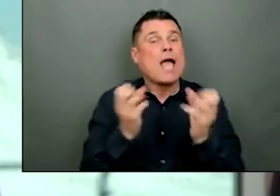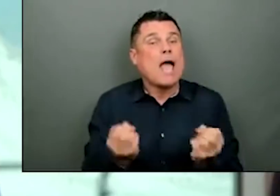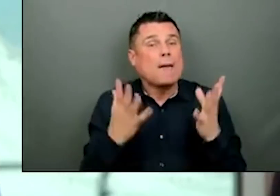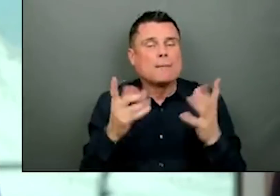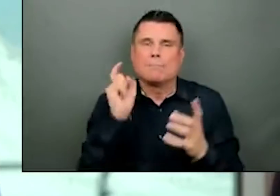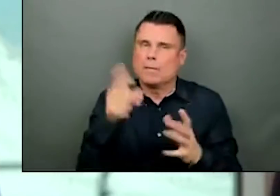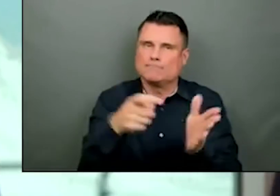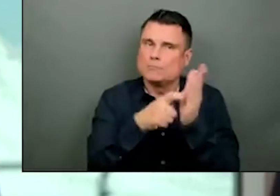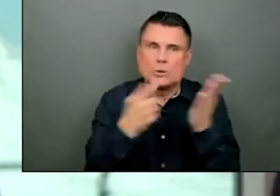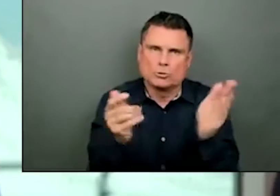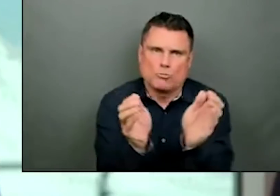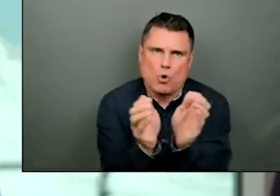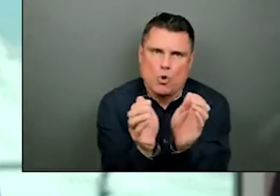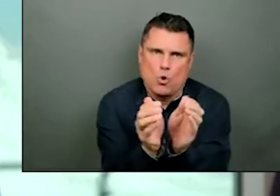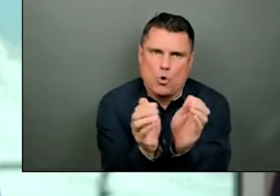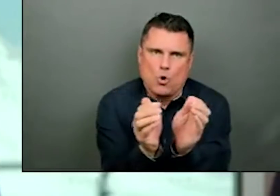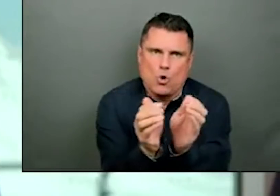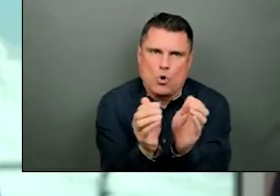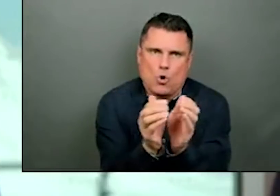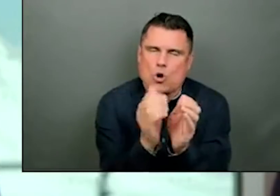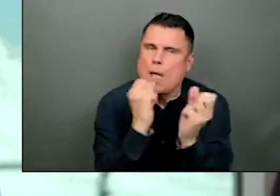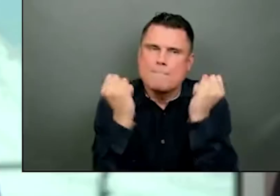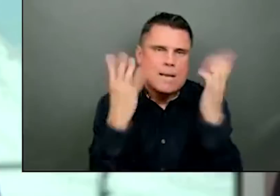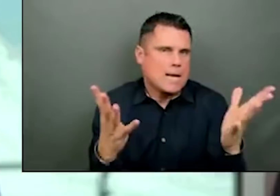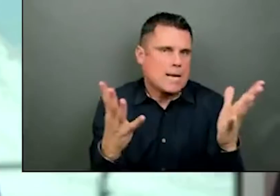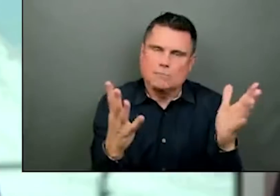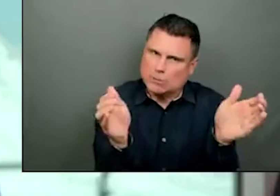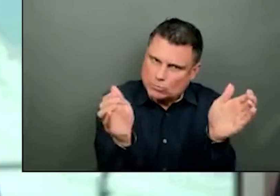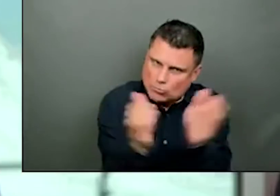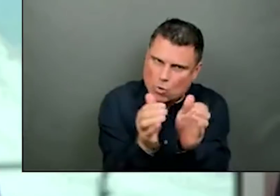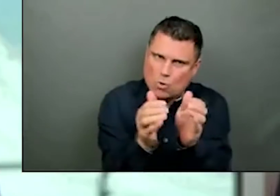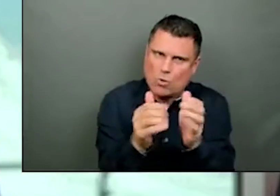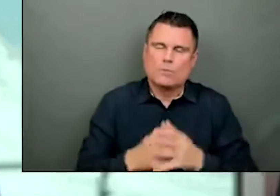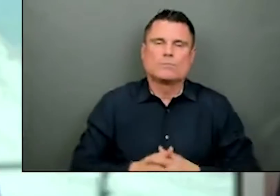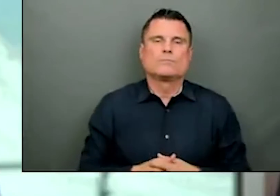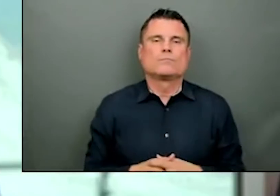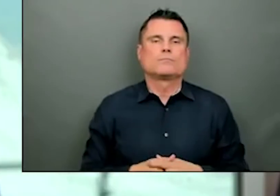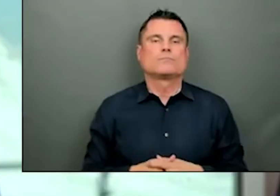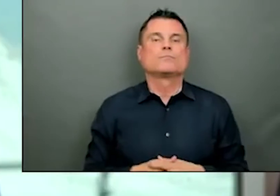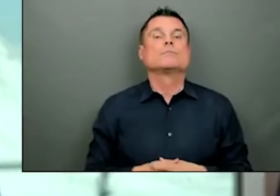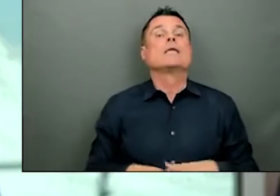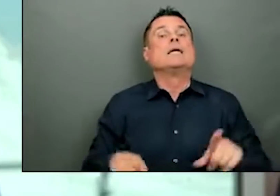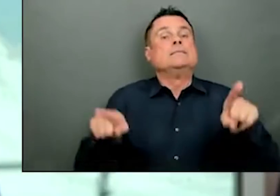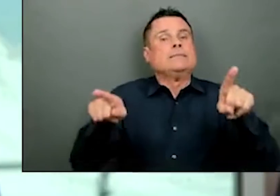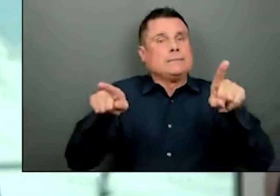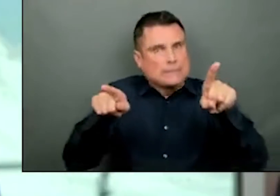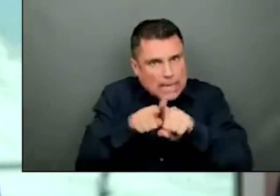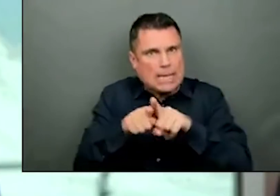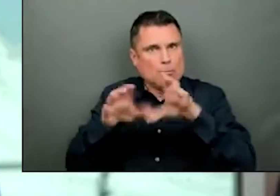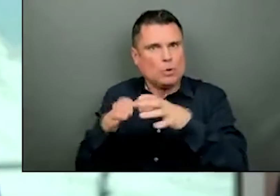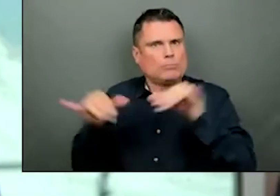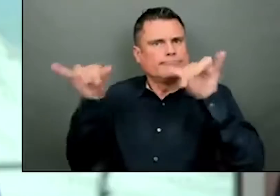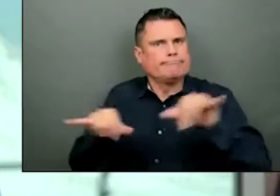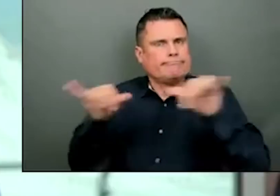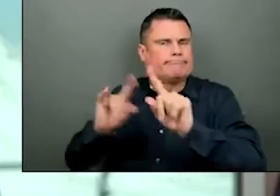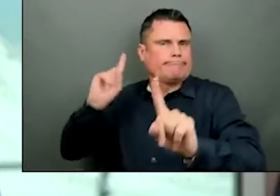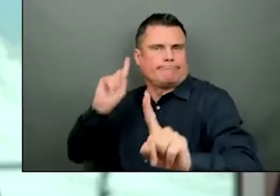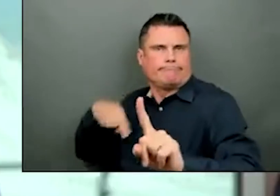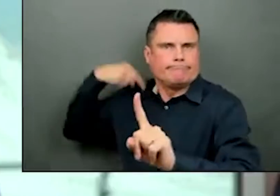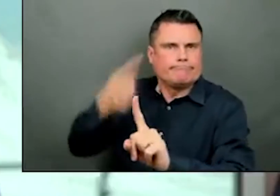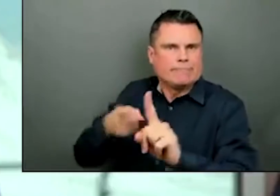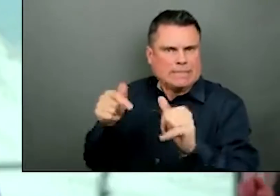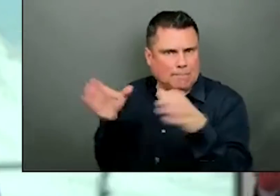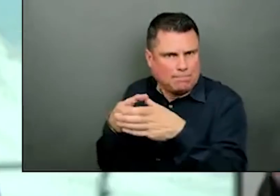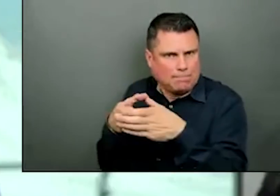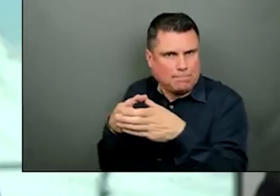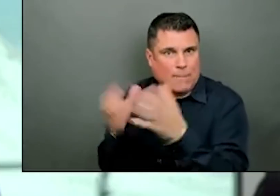I'd also like to speak to a little bit about expectations for travel. I know this is a time when people think about that. This is not